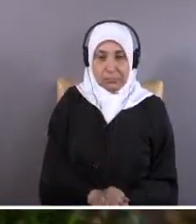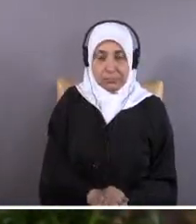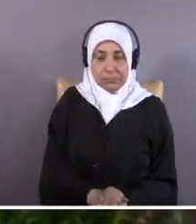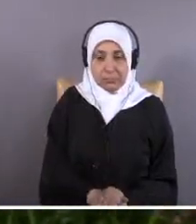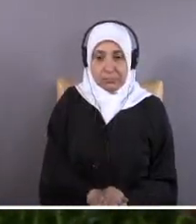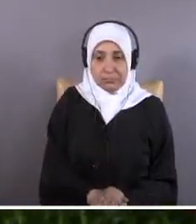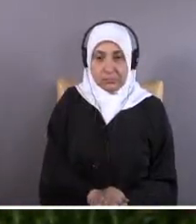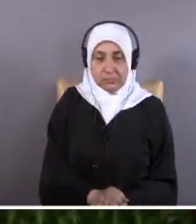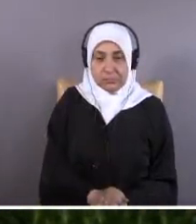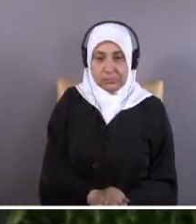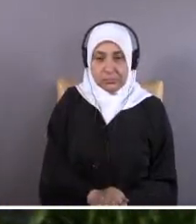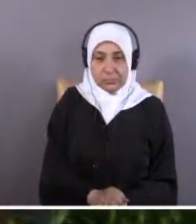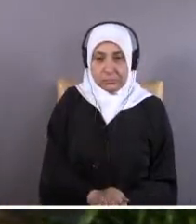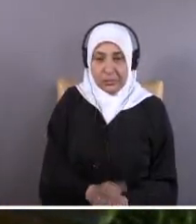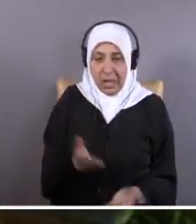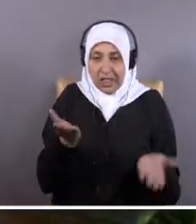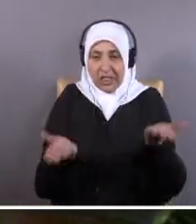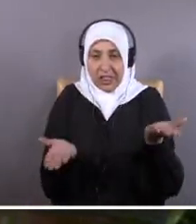this balance